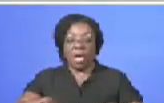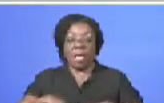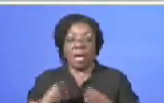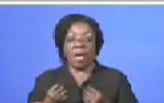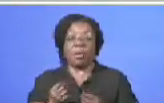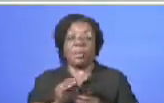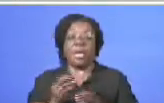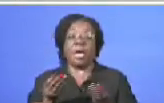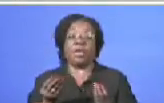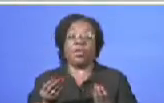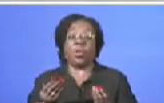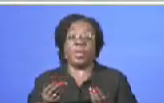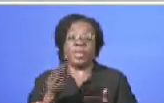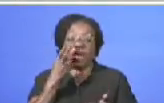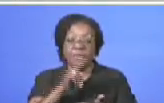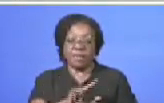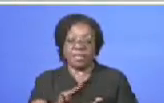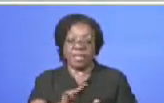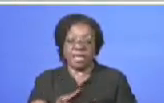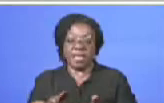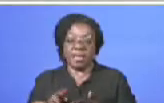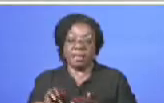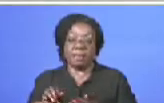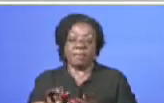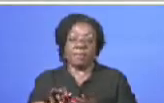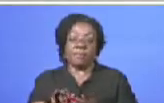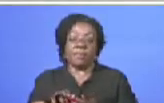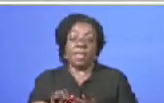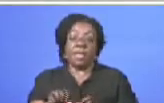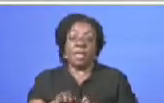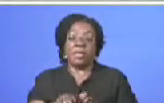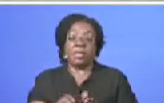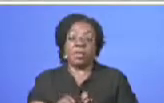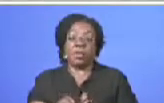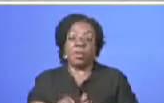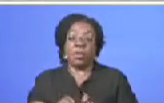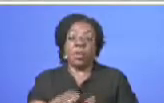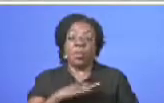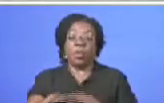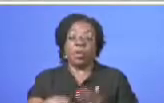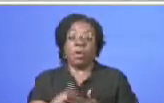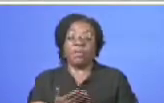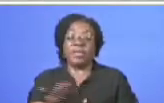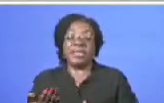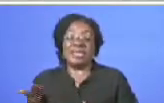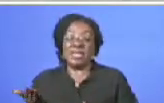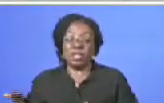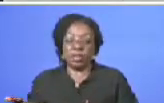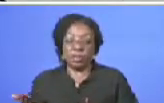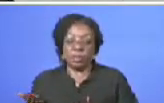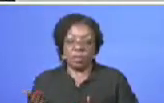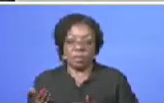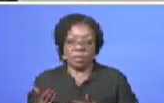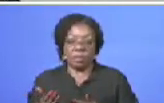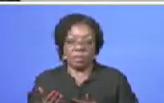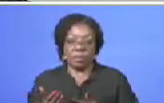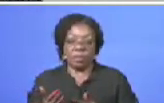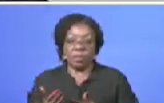going about investigating matters. And so with all these issues